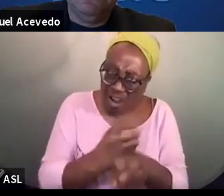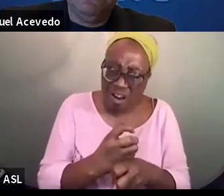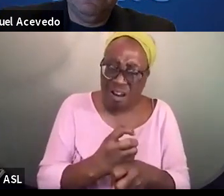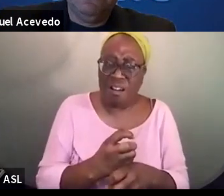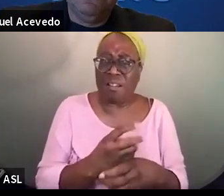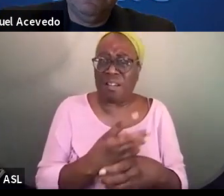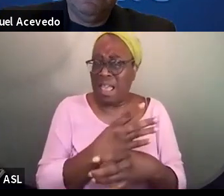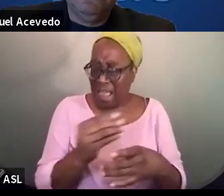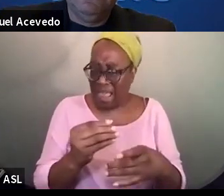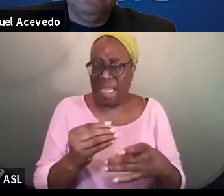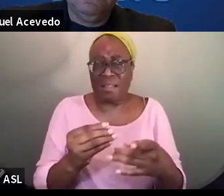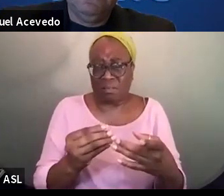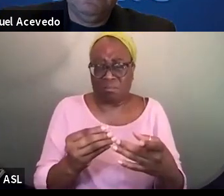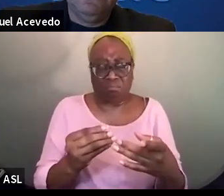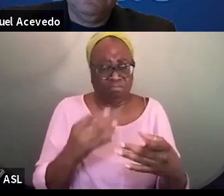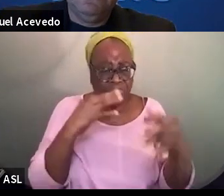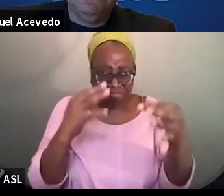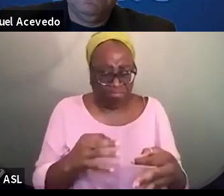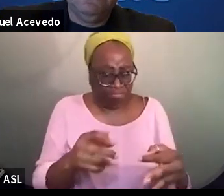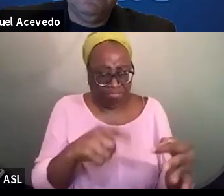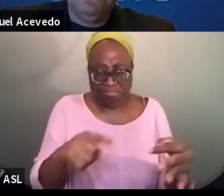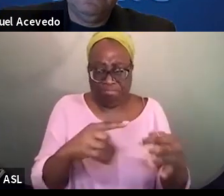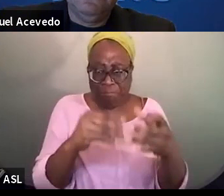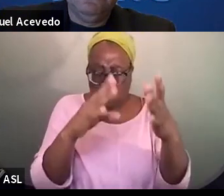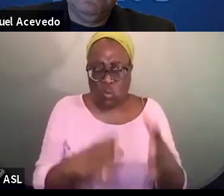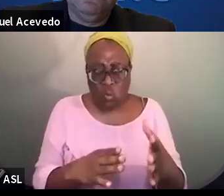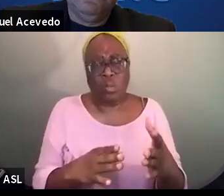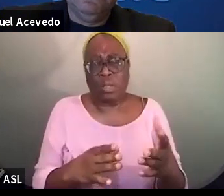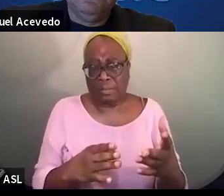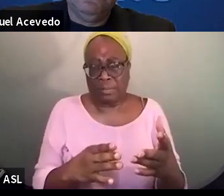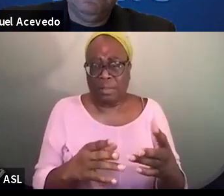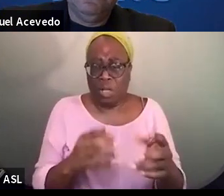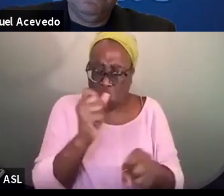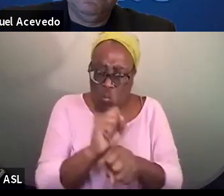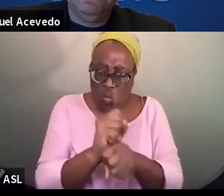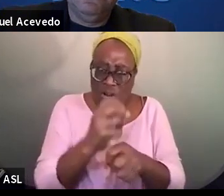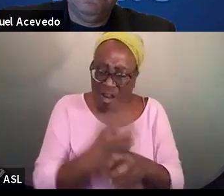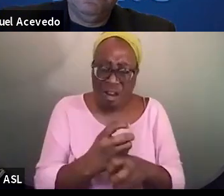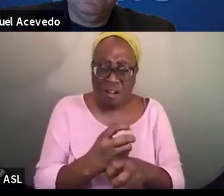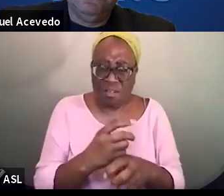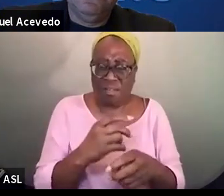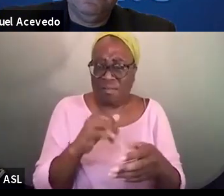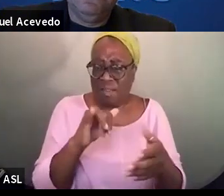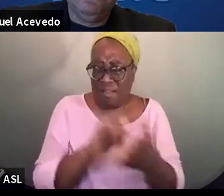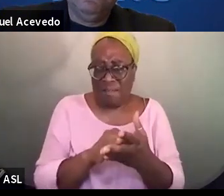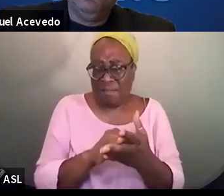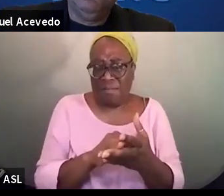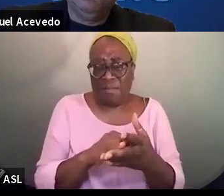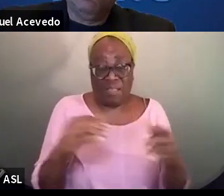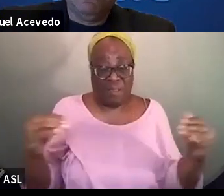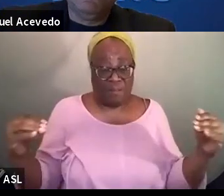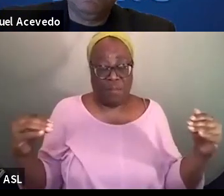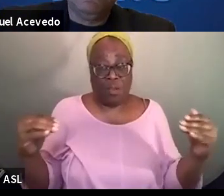of skills. So any diversity cannot possibly be achieved from the top down. Hence, the feeder schools must